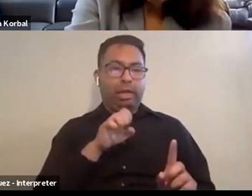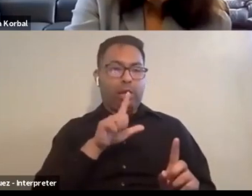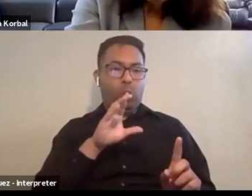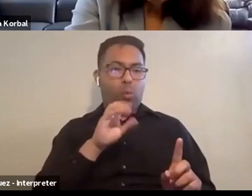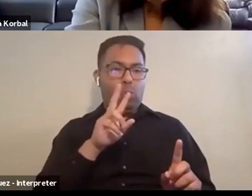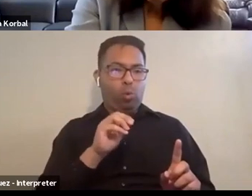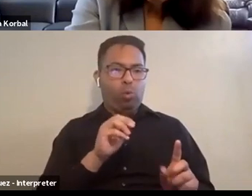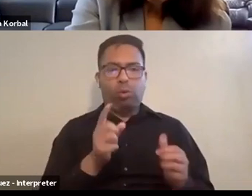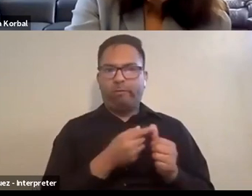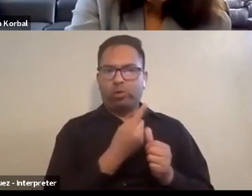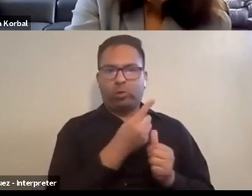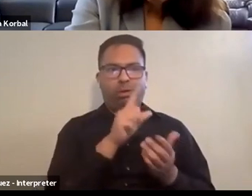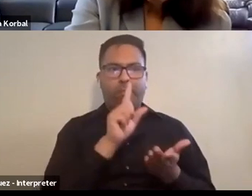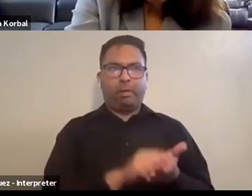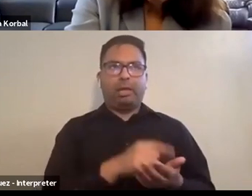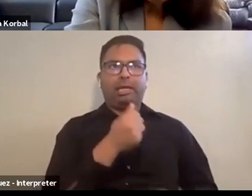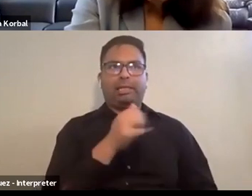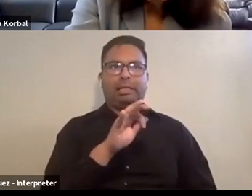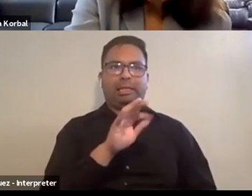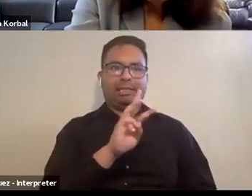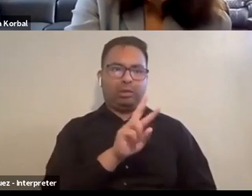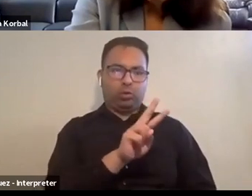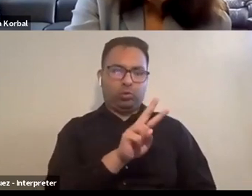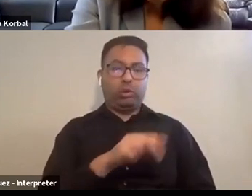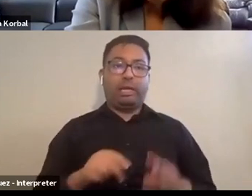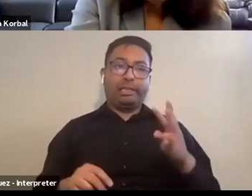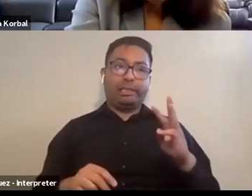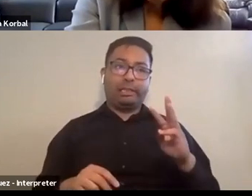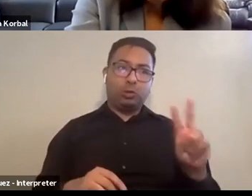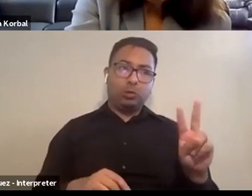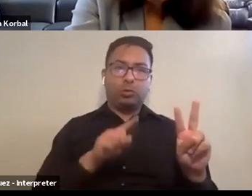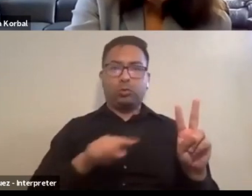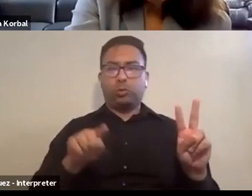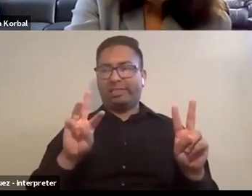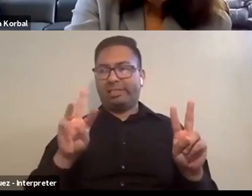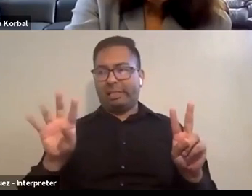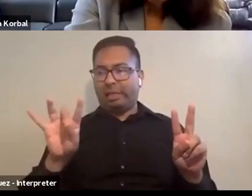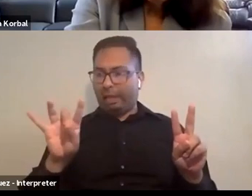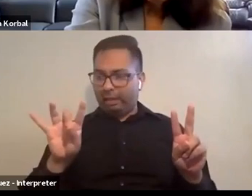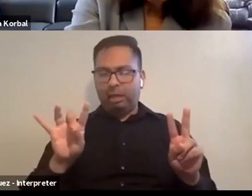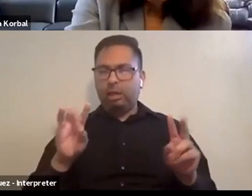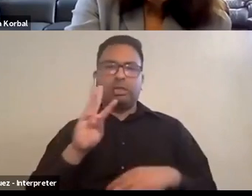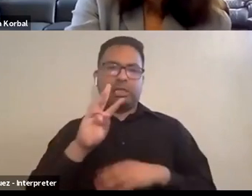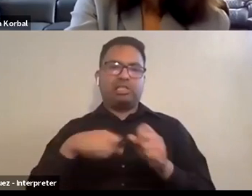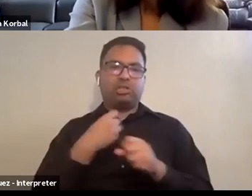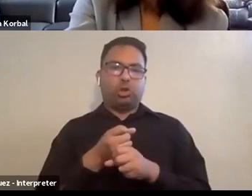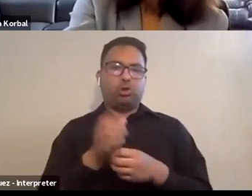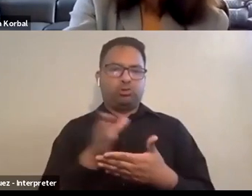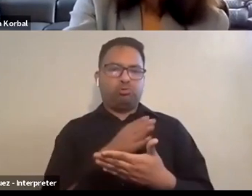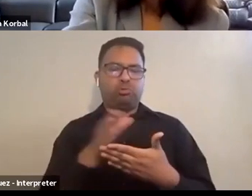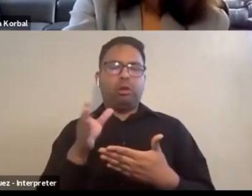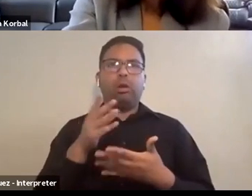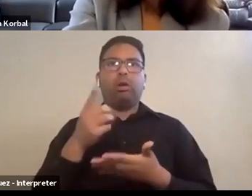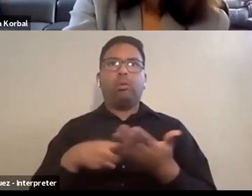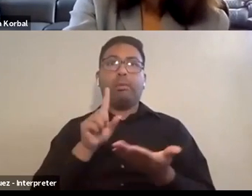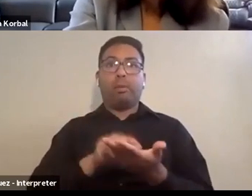published in 1962. So from 62 to 68, well, there are 6 years of difference. And what they published